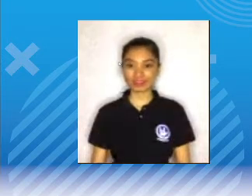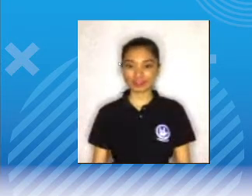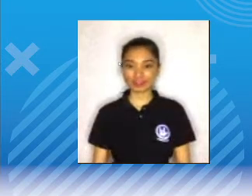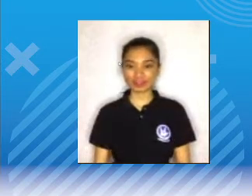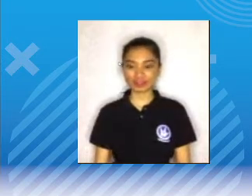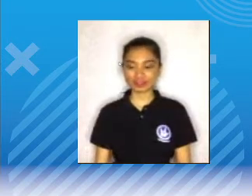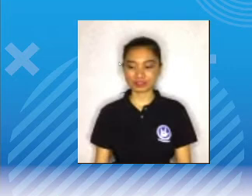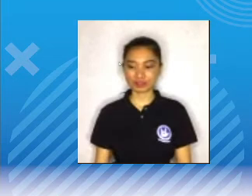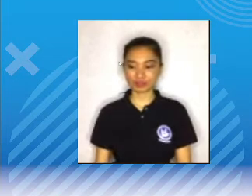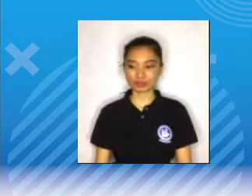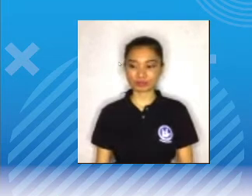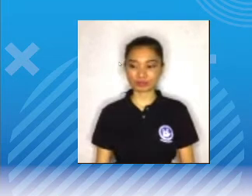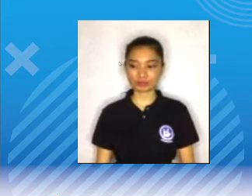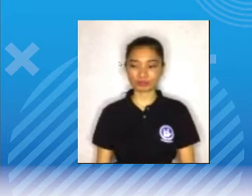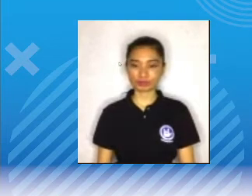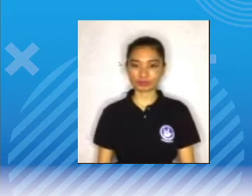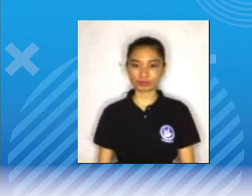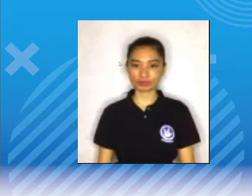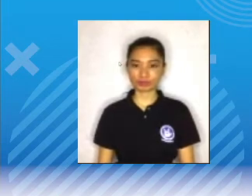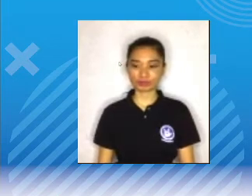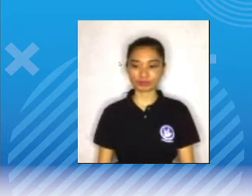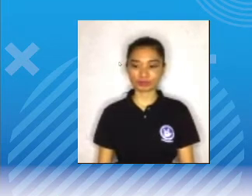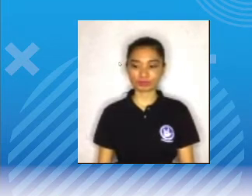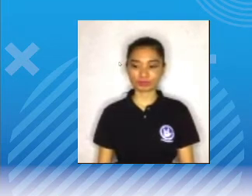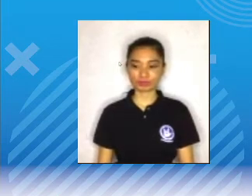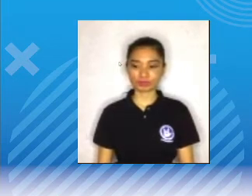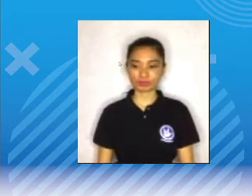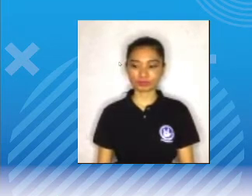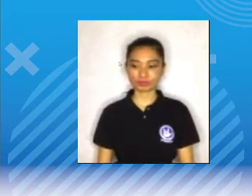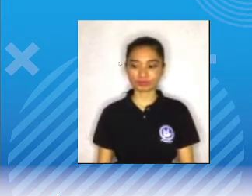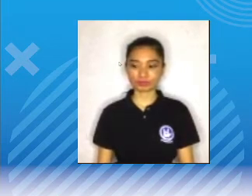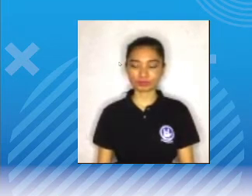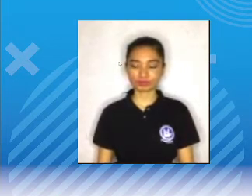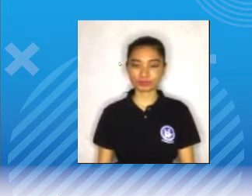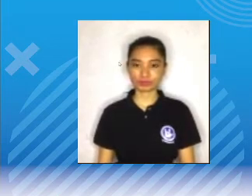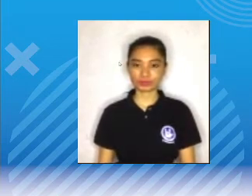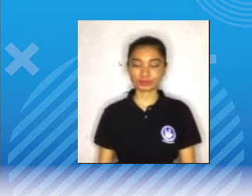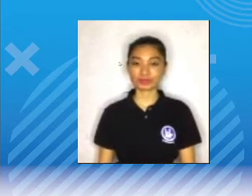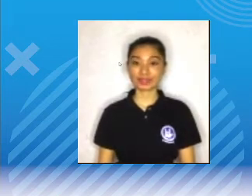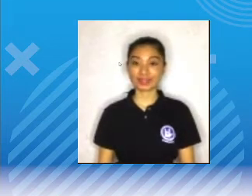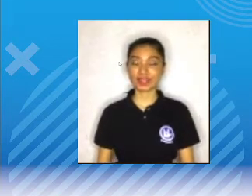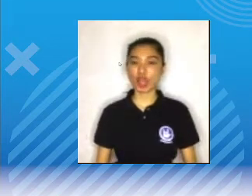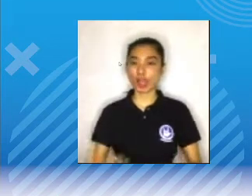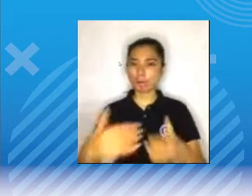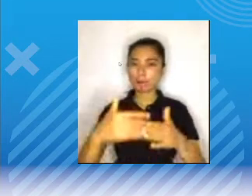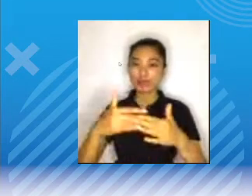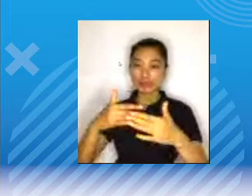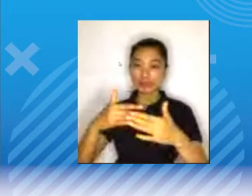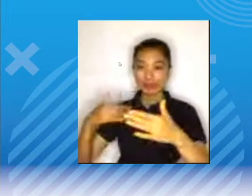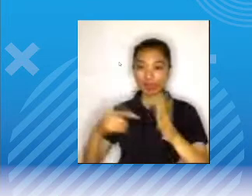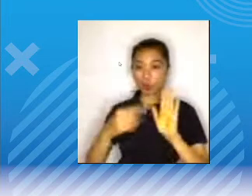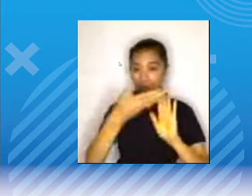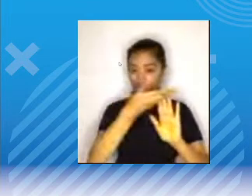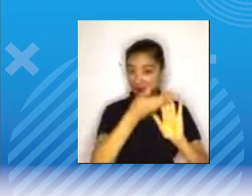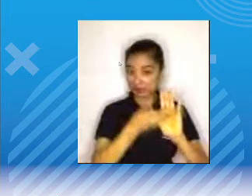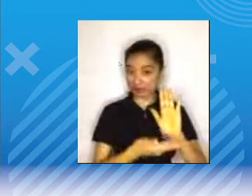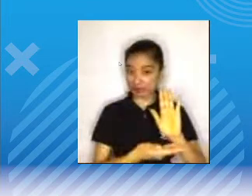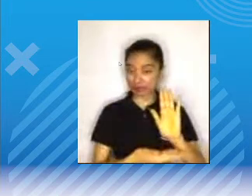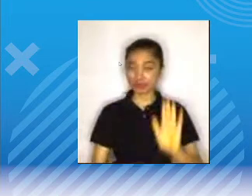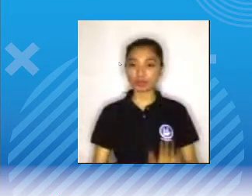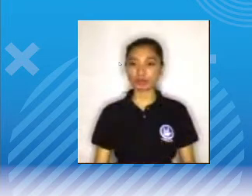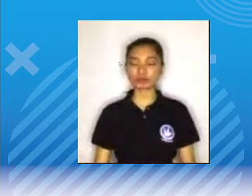Yes, ma'am. Okay. Alright, so babalik ko lang yung listahan, baka gusto nyong makita. So ito